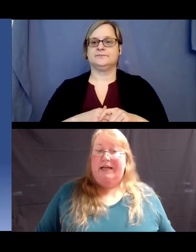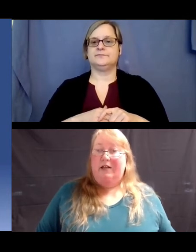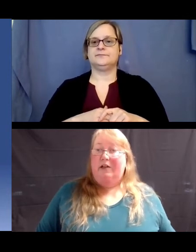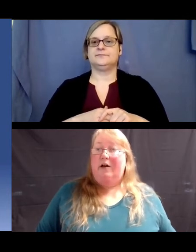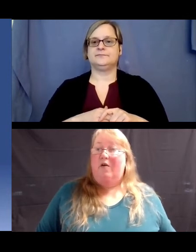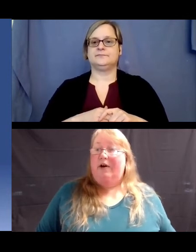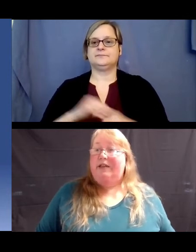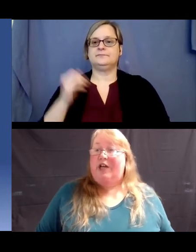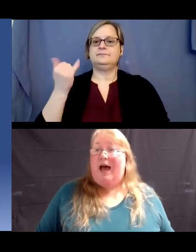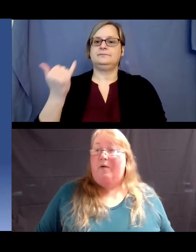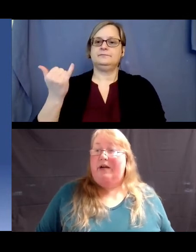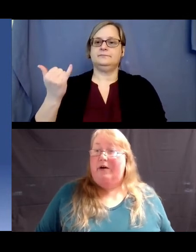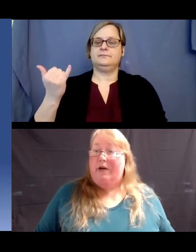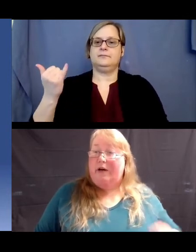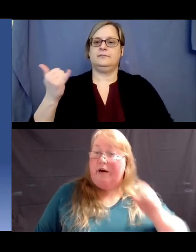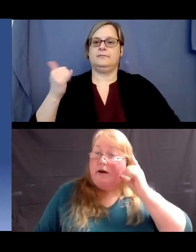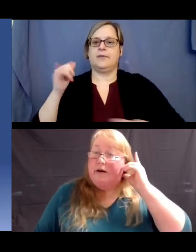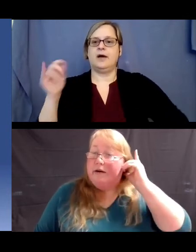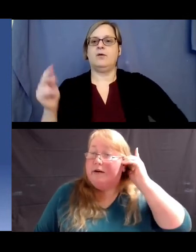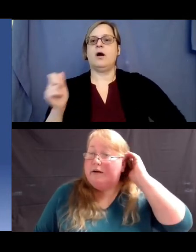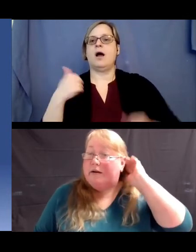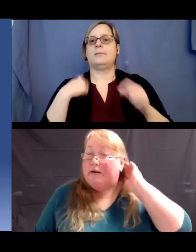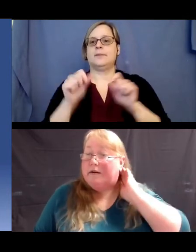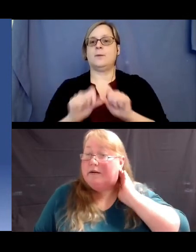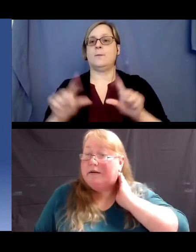Let's take a look over at the chat window here.